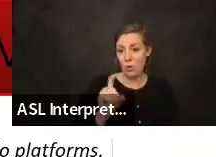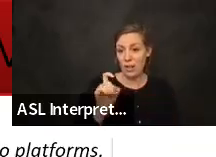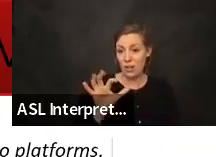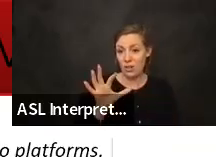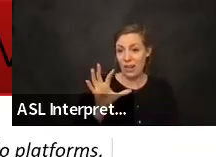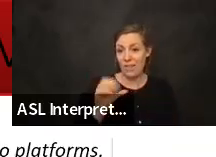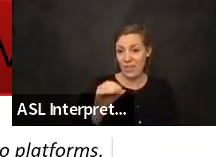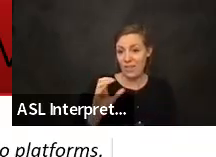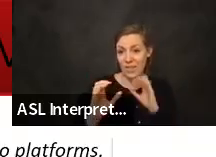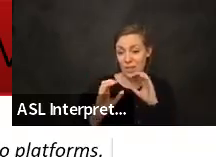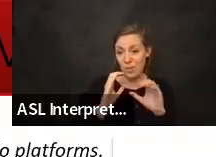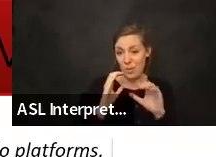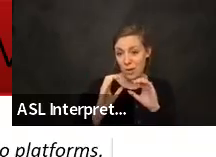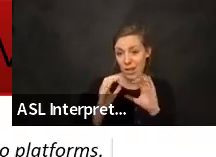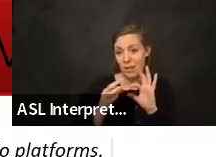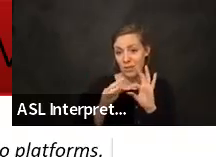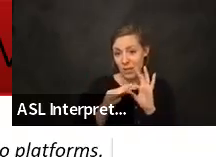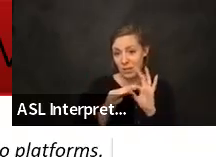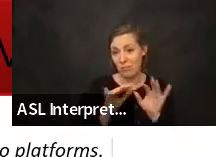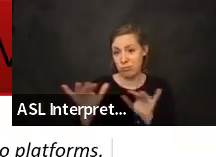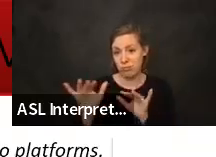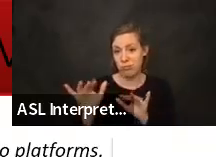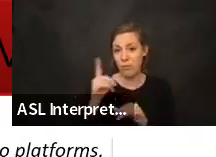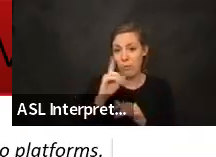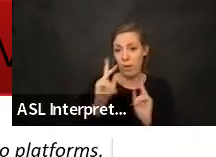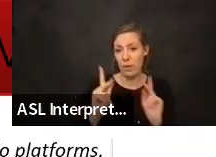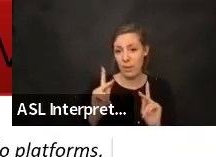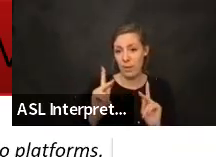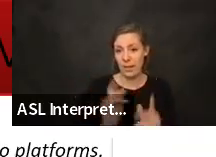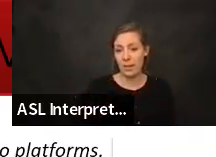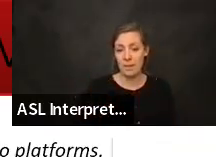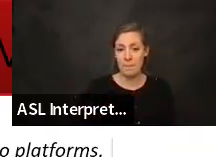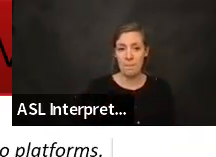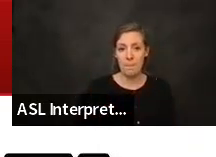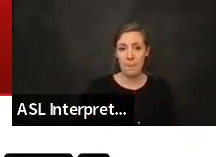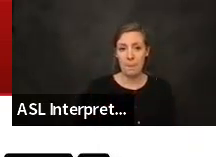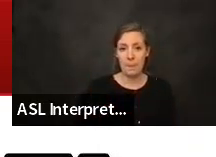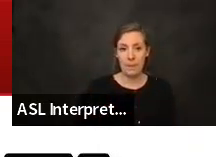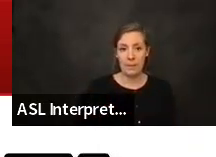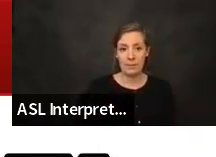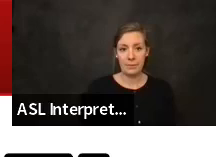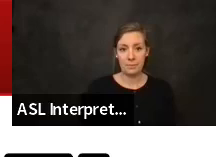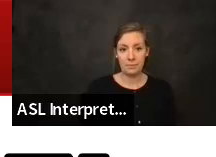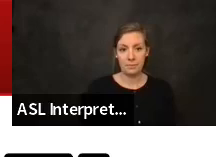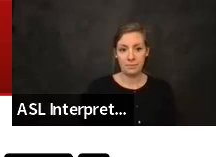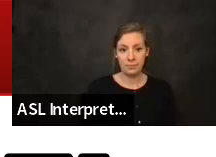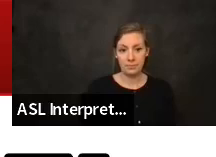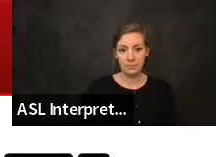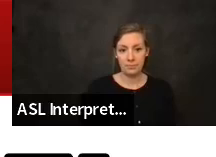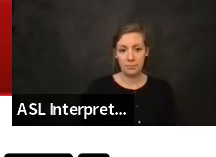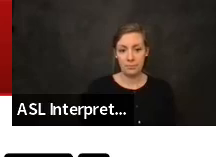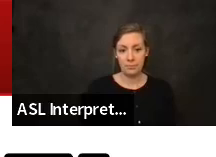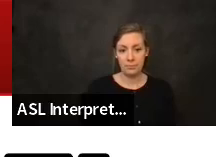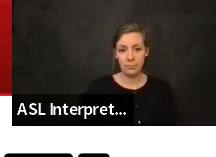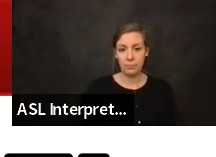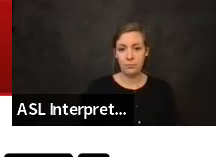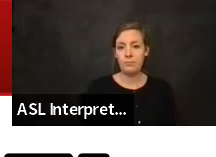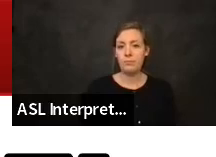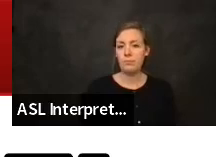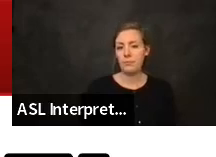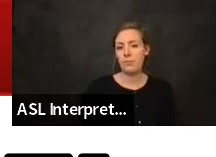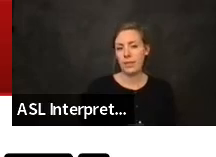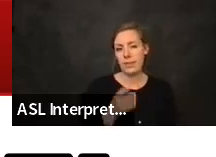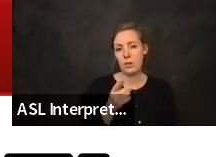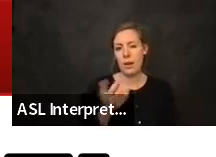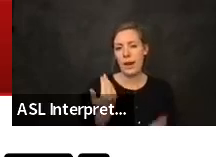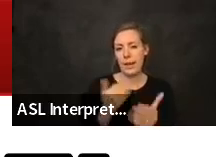communications messaging in that area. And if you want to go to the next slide. And this is a further breakdown of